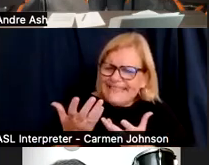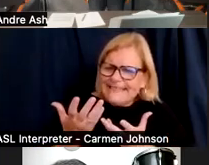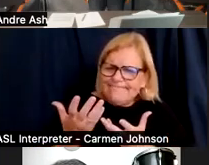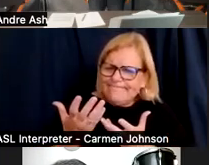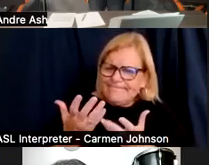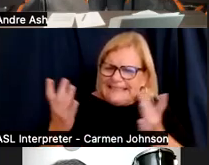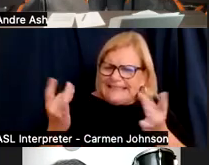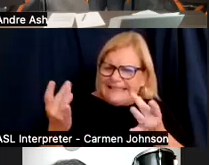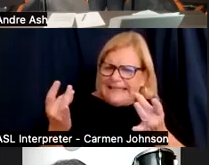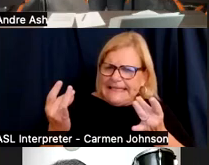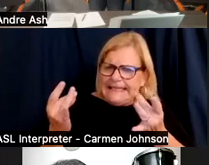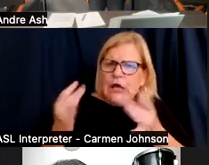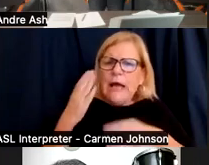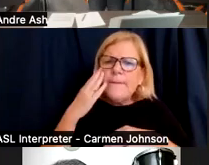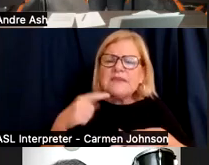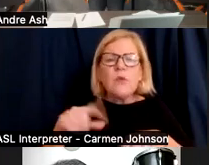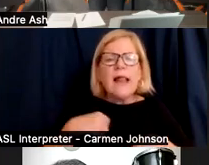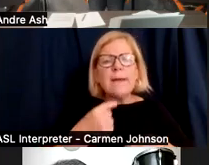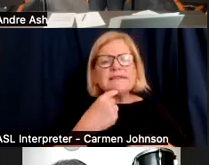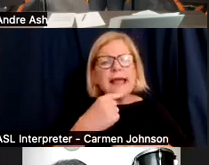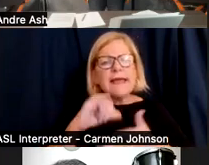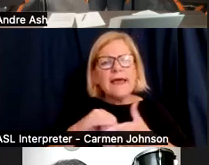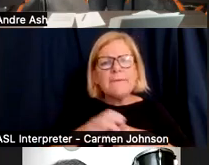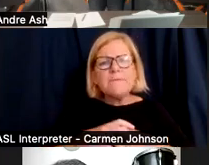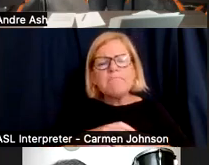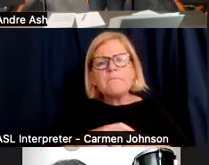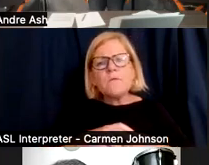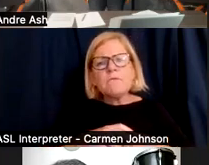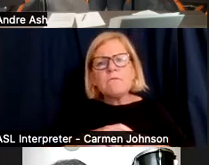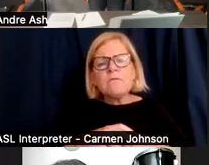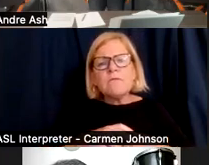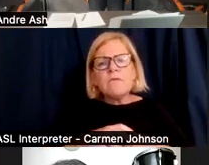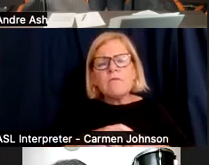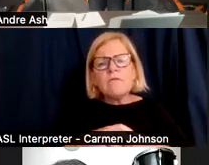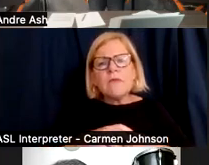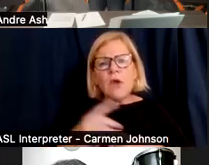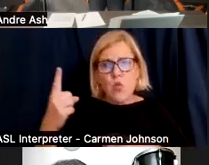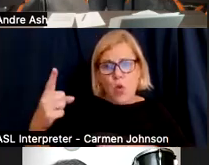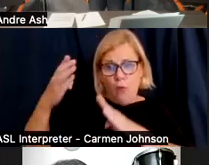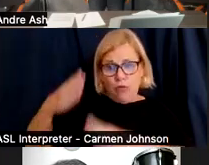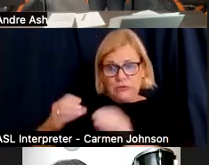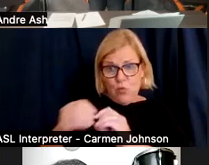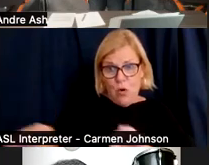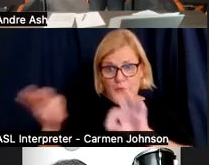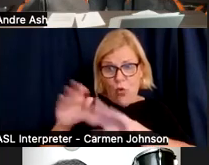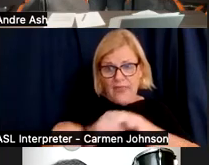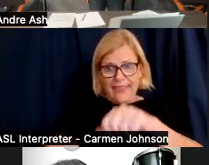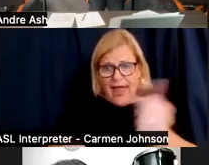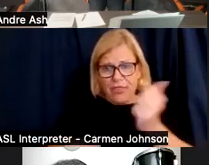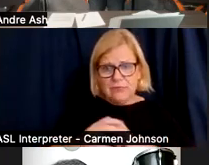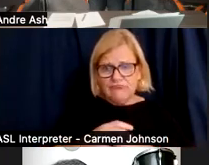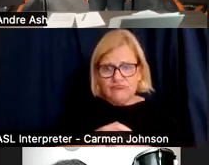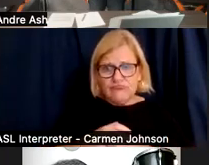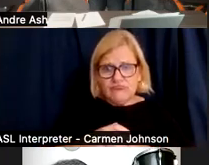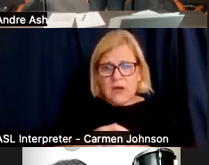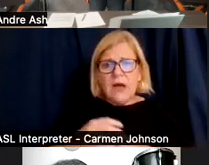sticky kind of thing, because while I'm saying that there's no one person that's more important than the other,